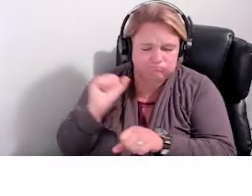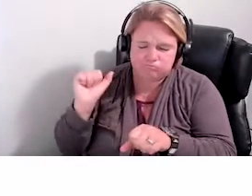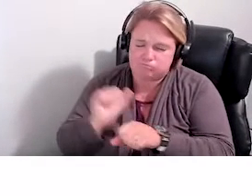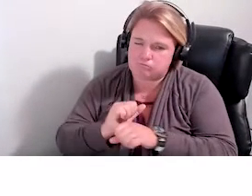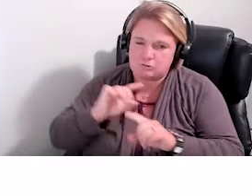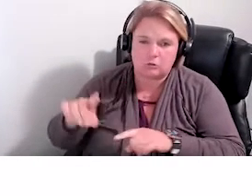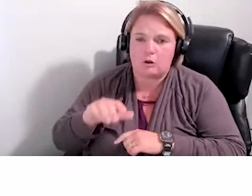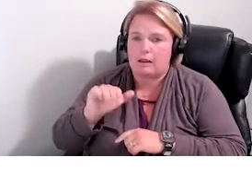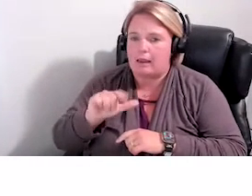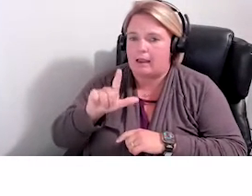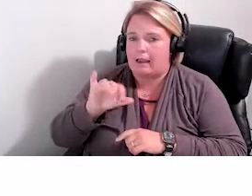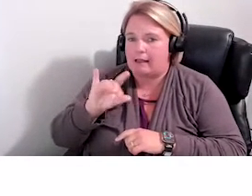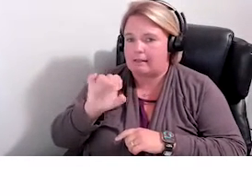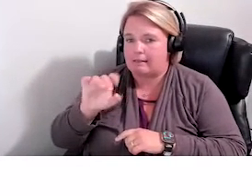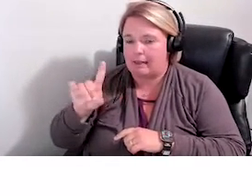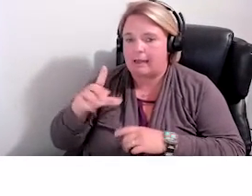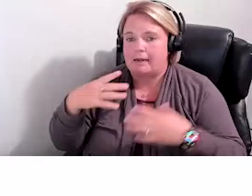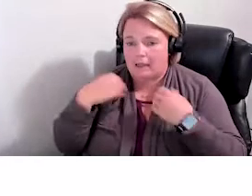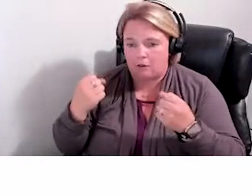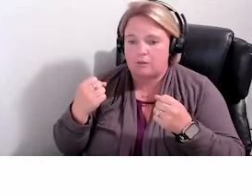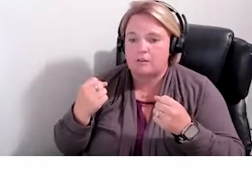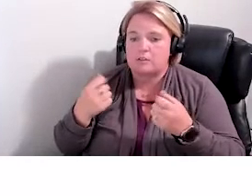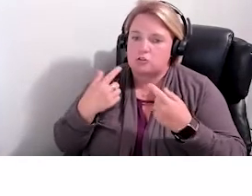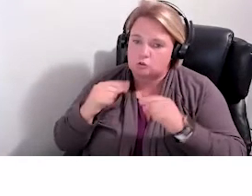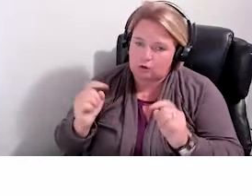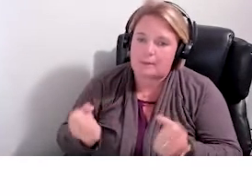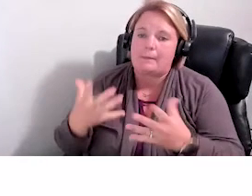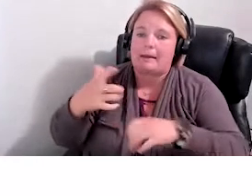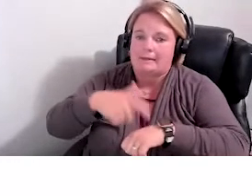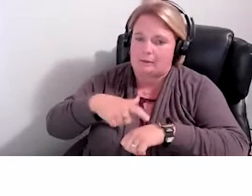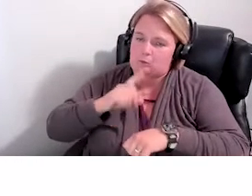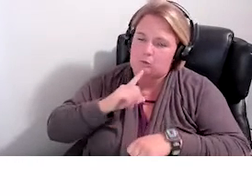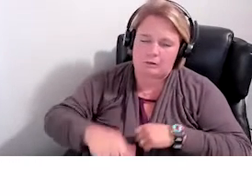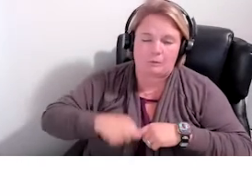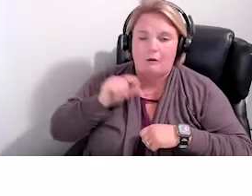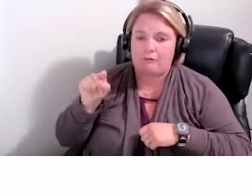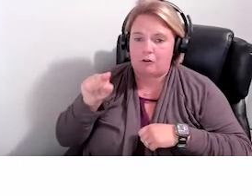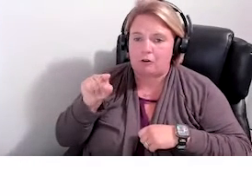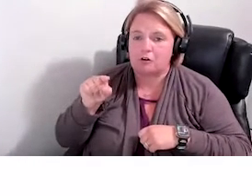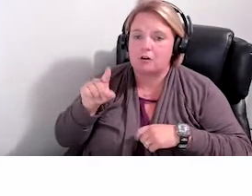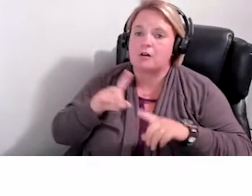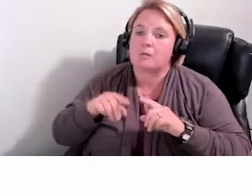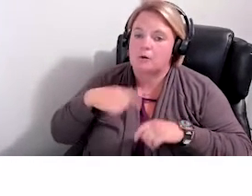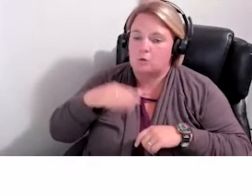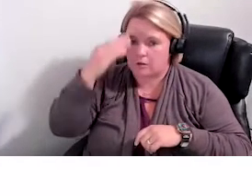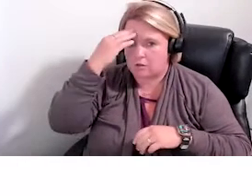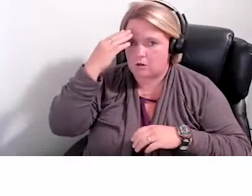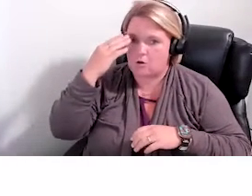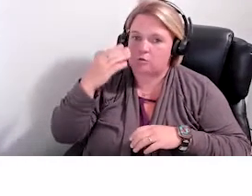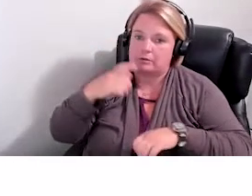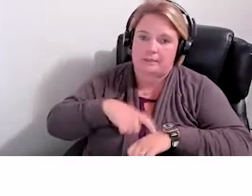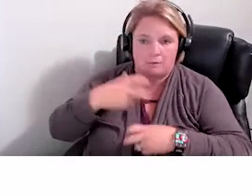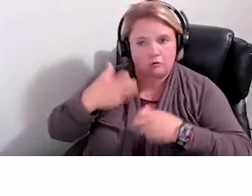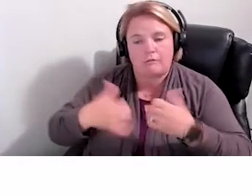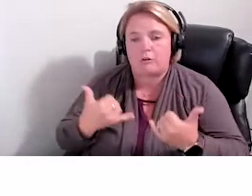health programs. And she finally got in after a couple of times to apply. So we're really proud of her. And as we all know, economic times are hard,